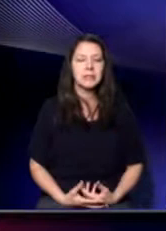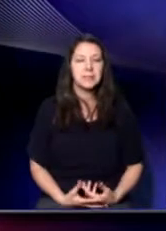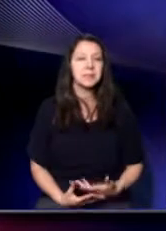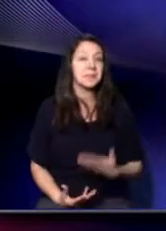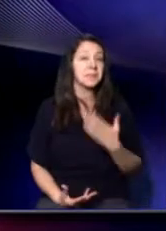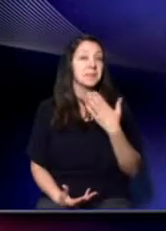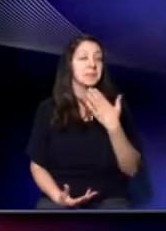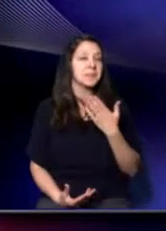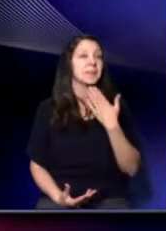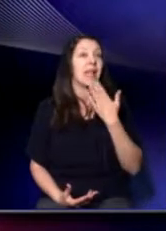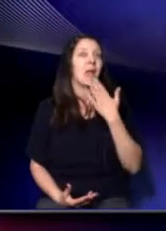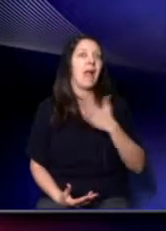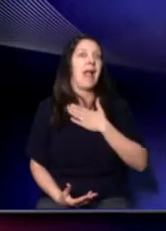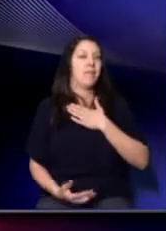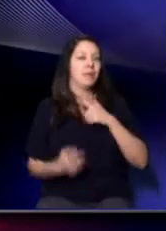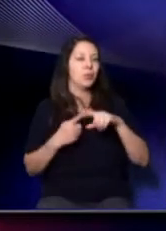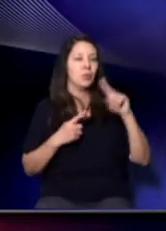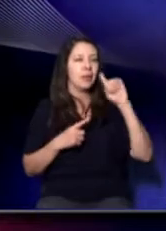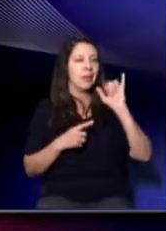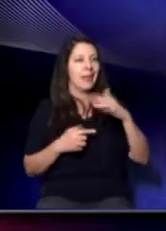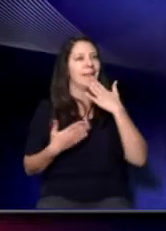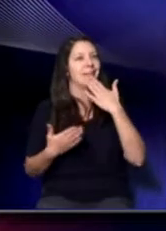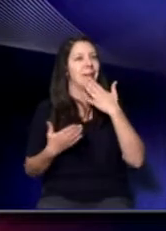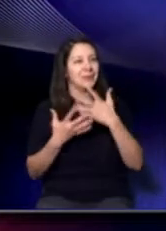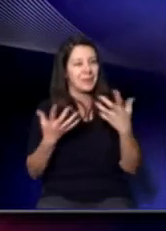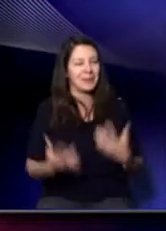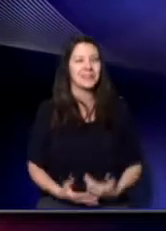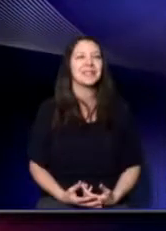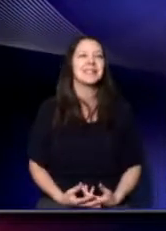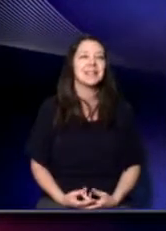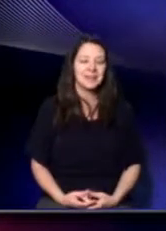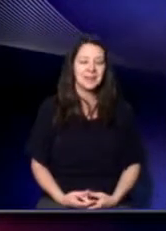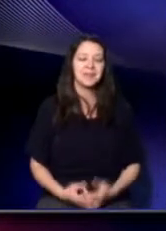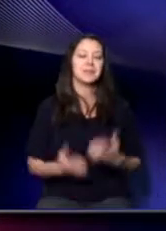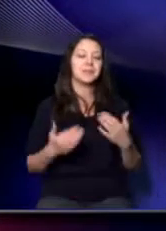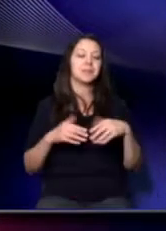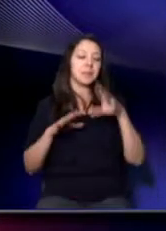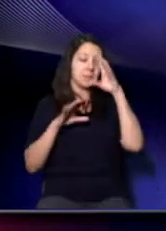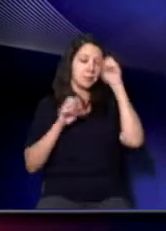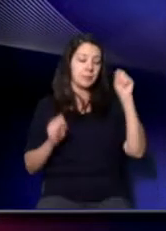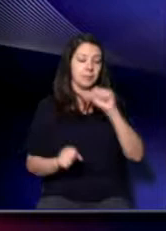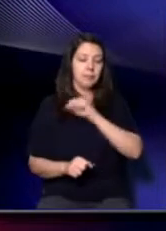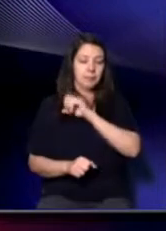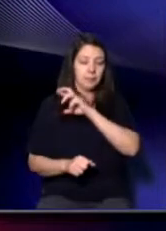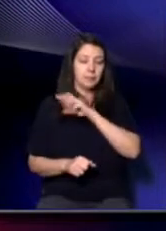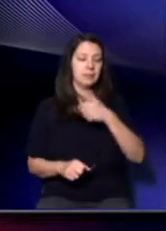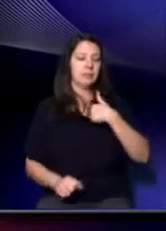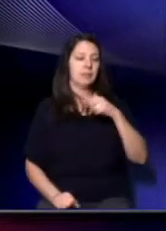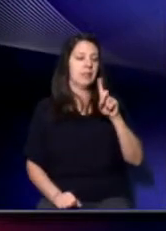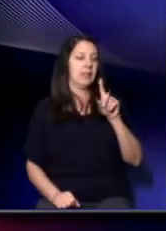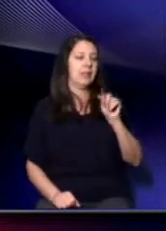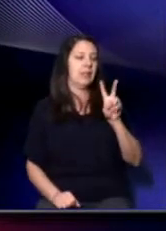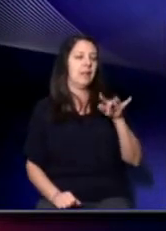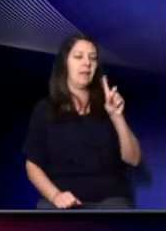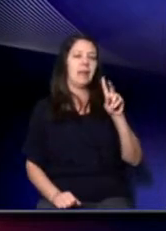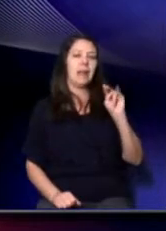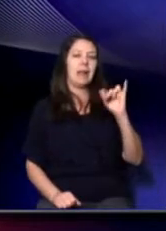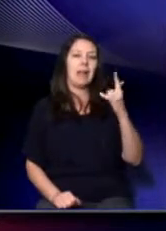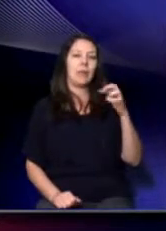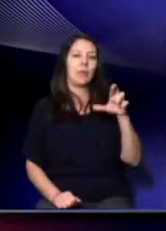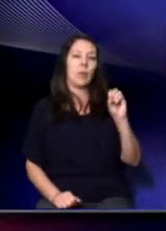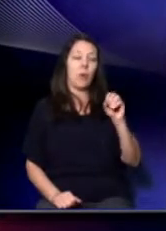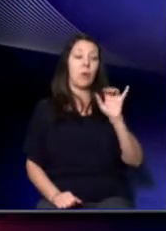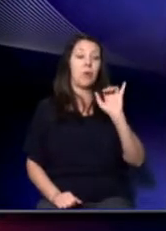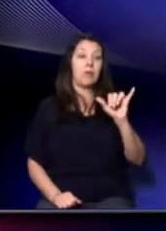Thank you. I'm glad to hear that. Thank you so much. Superintendent Reichman, this is David Negro. Just for timing, we typically approve